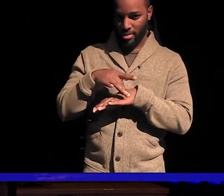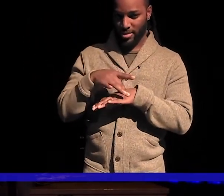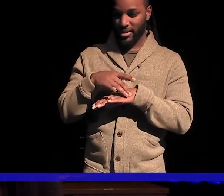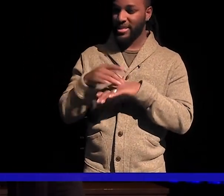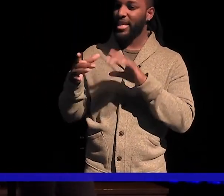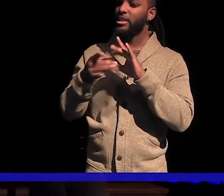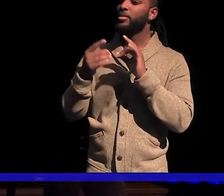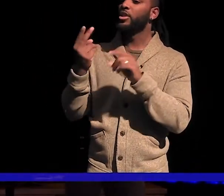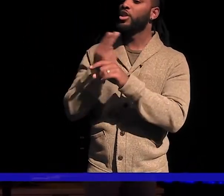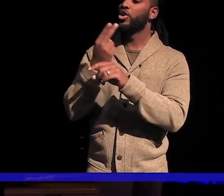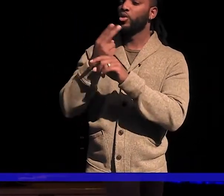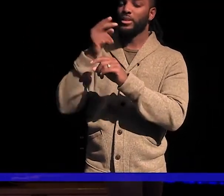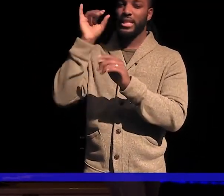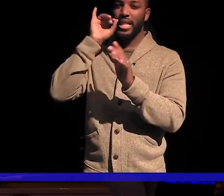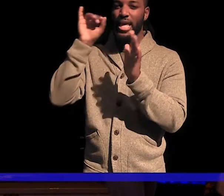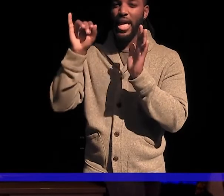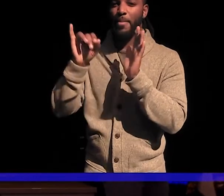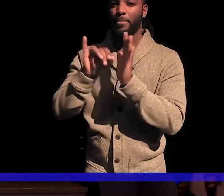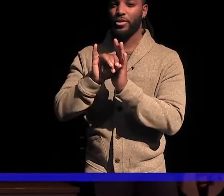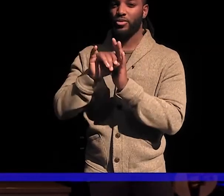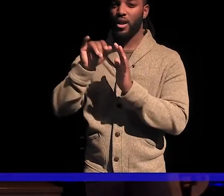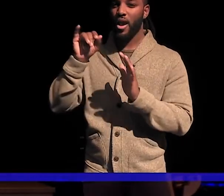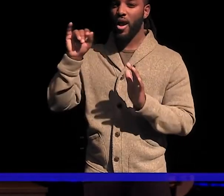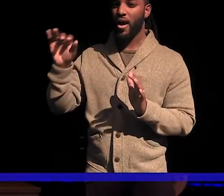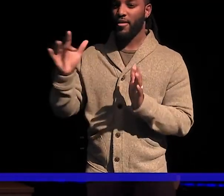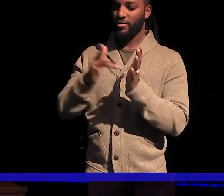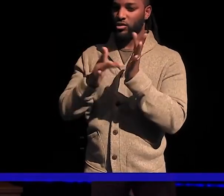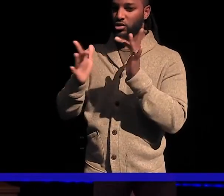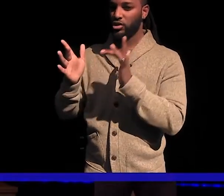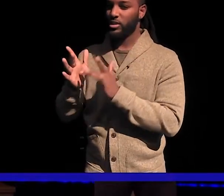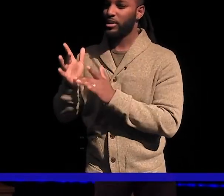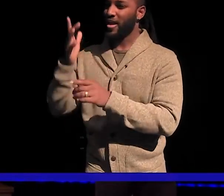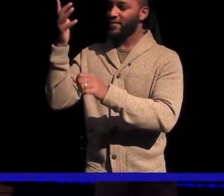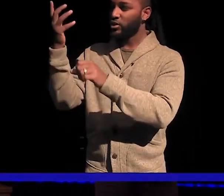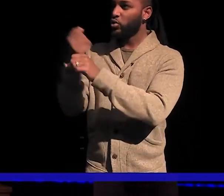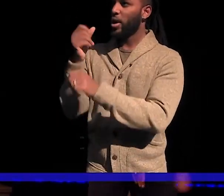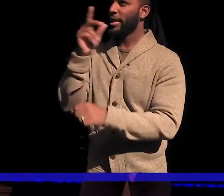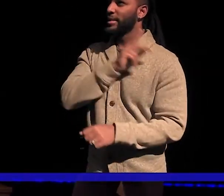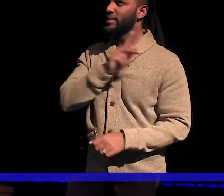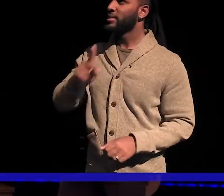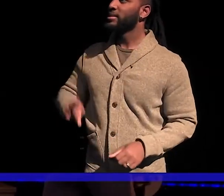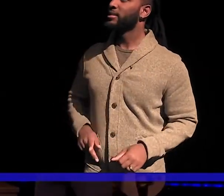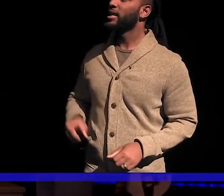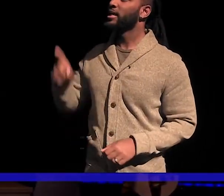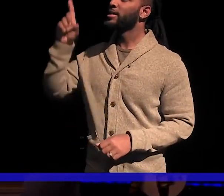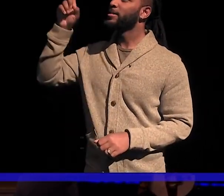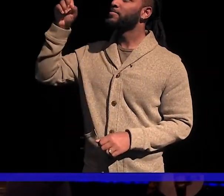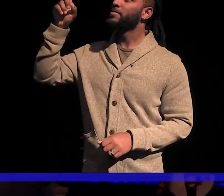the imagery of a conquering or a victorious king that